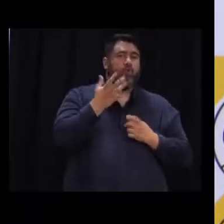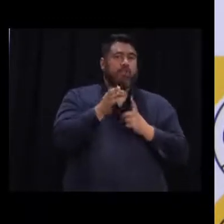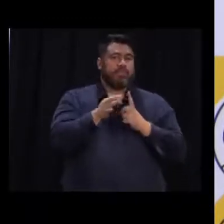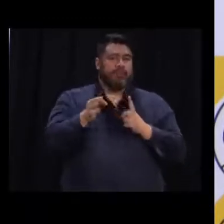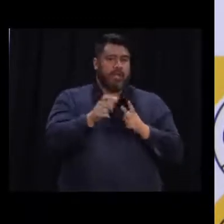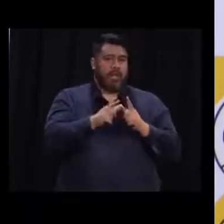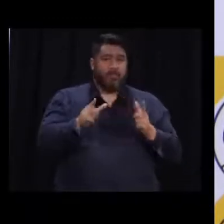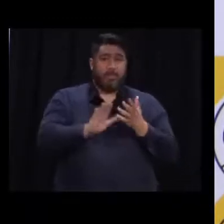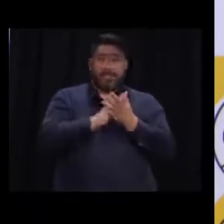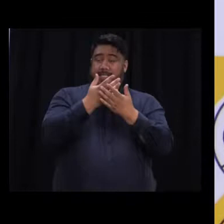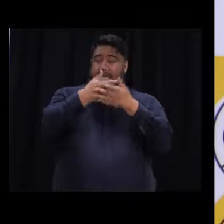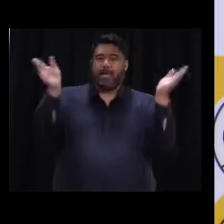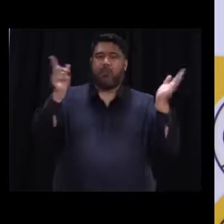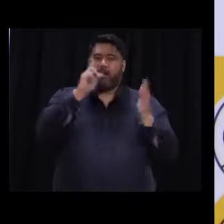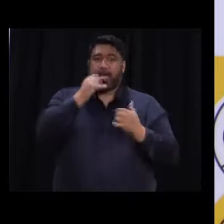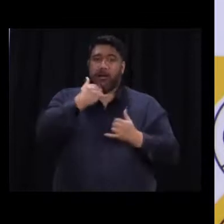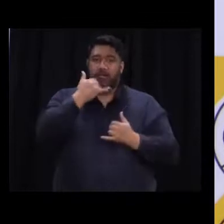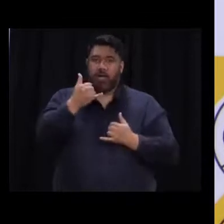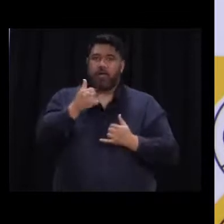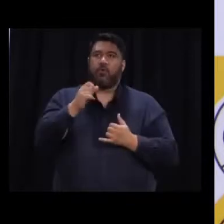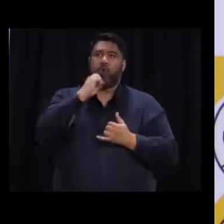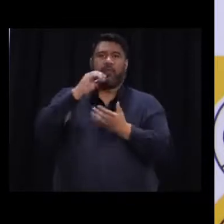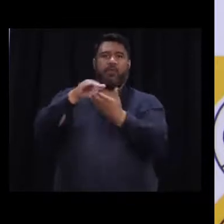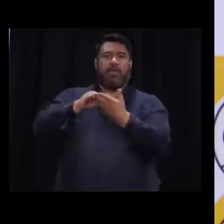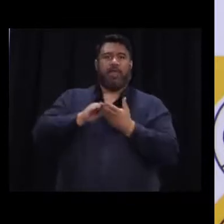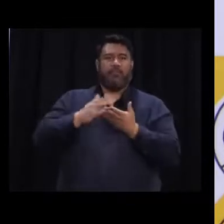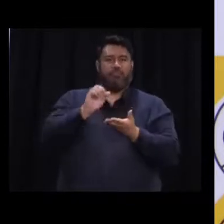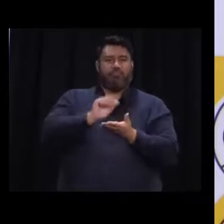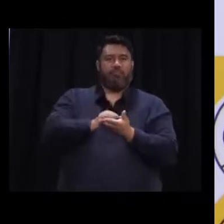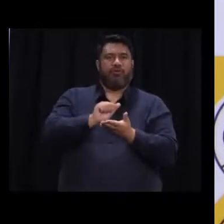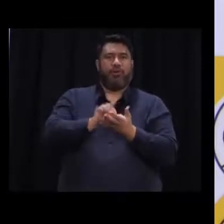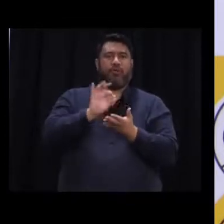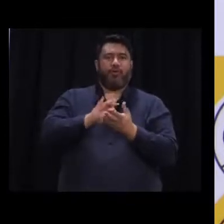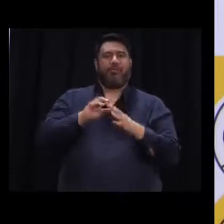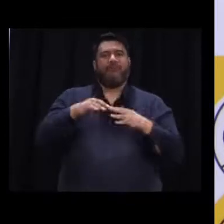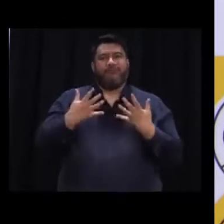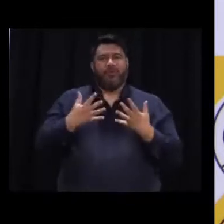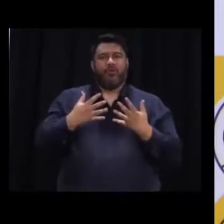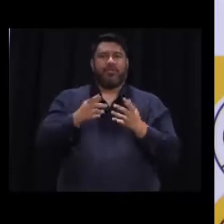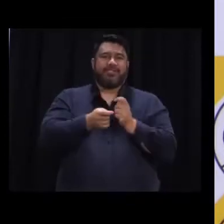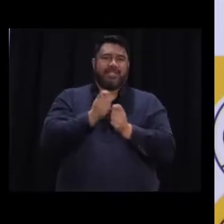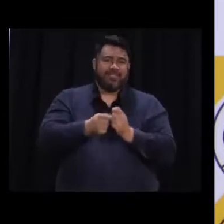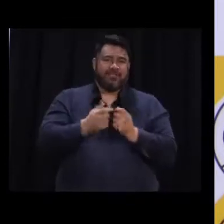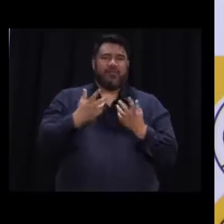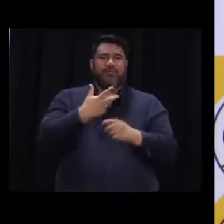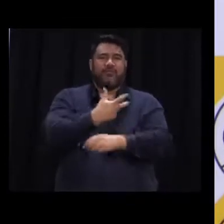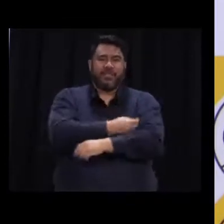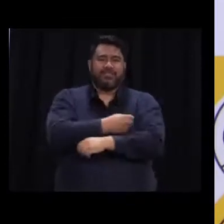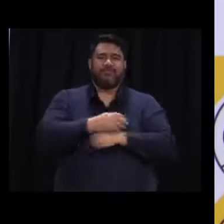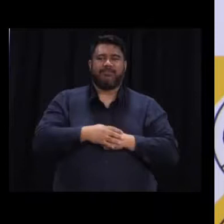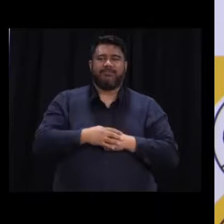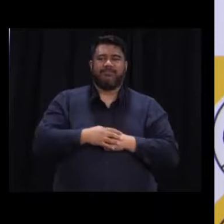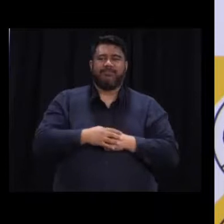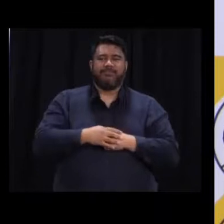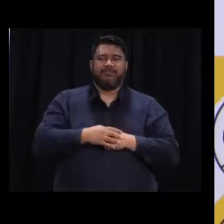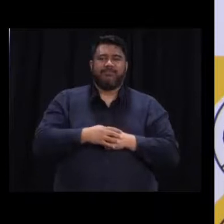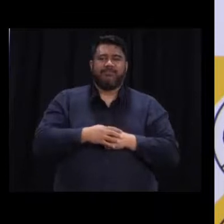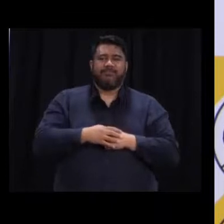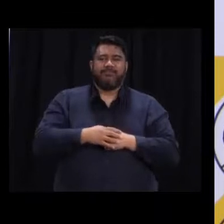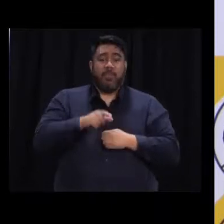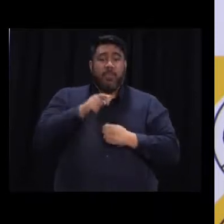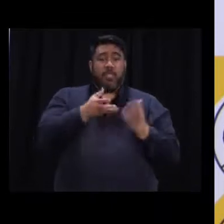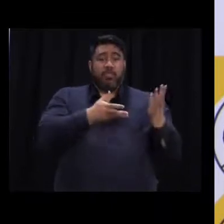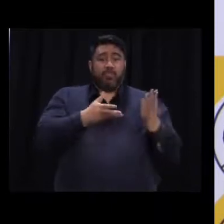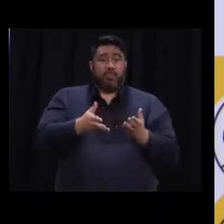anyone can ring and can get help with booking their vaccine if they need it. And on its busiest day, which was the 19th of August, the service spoke to more